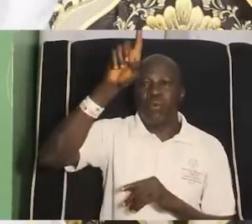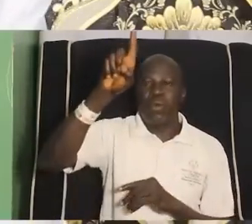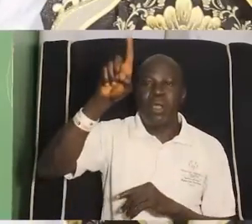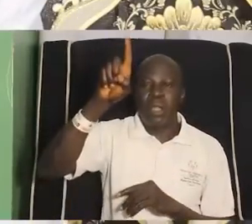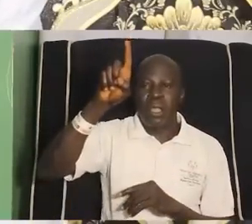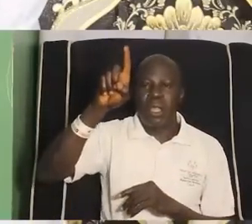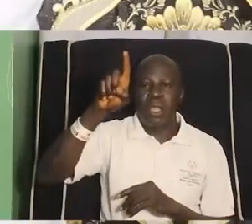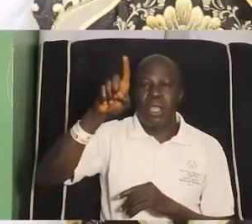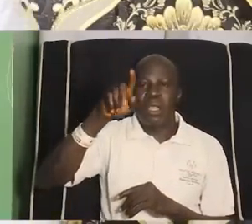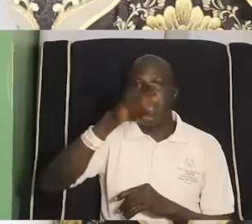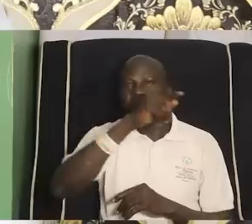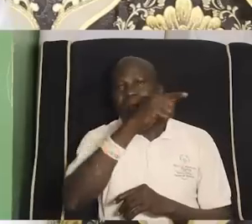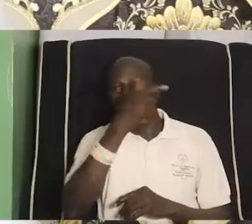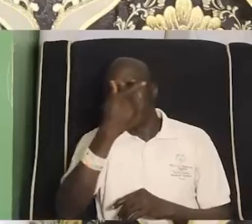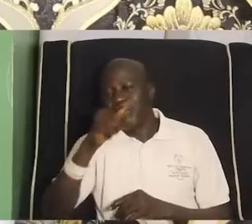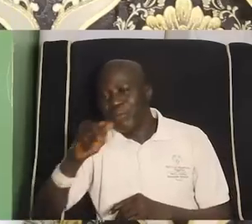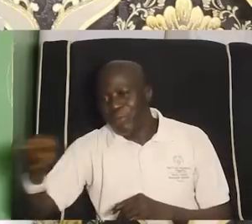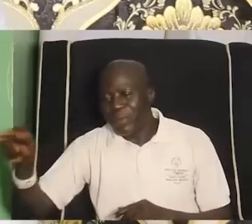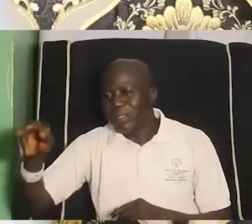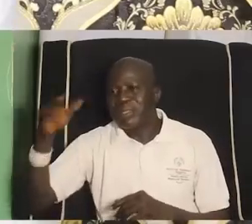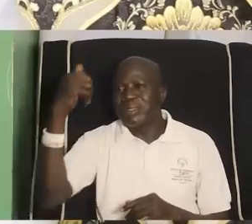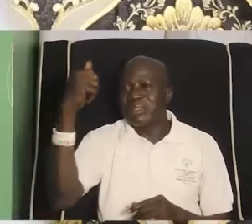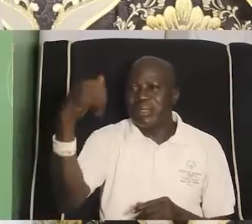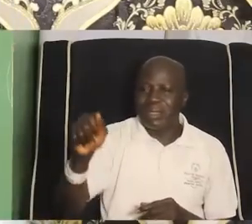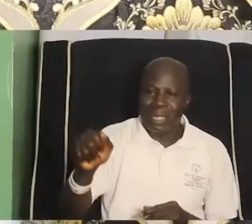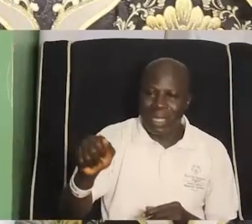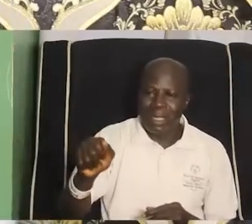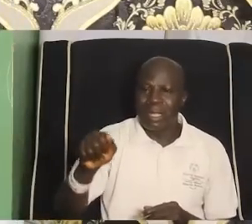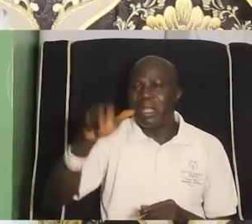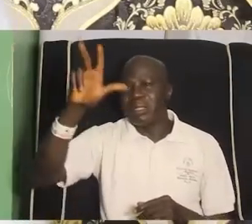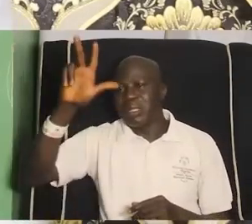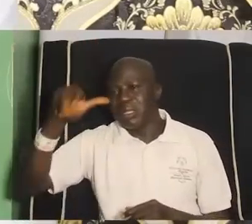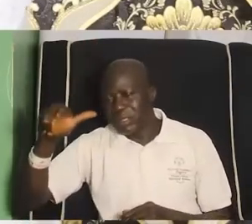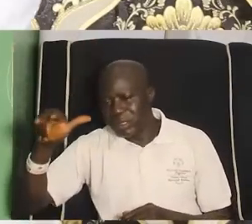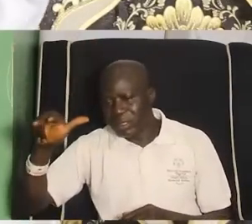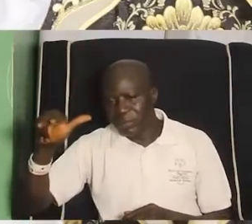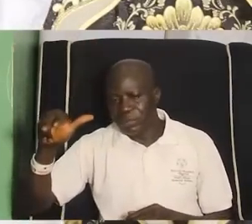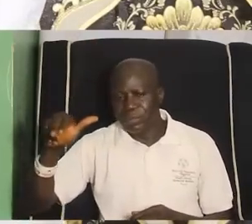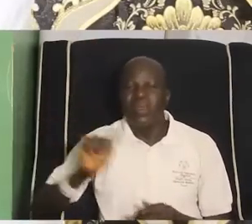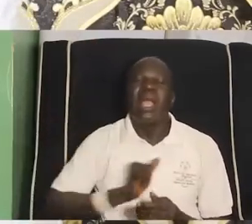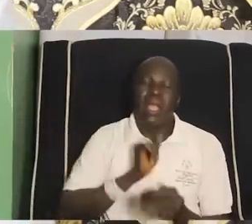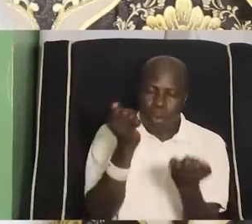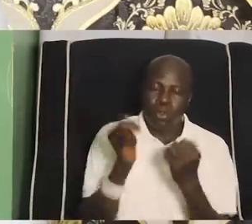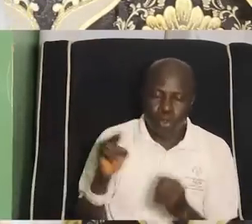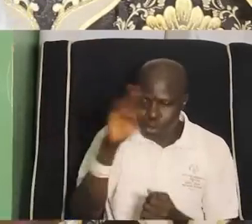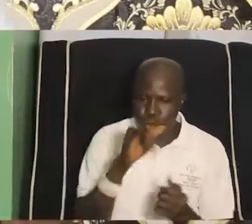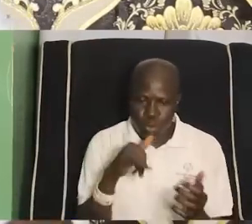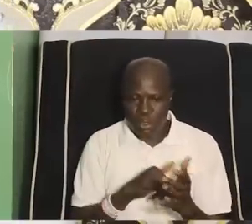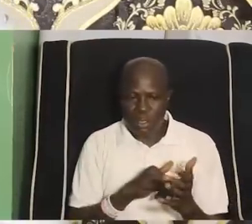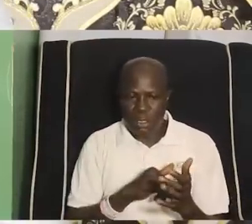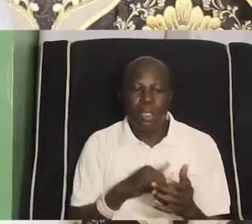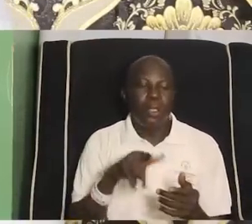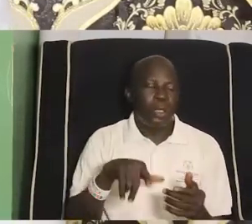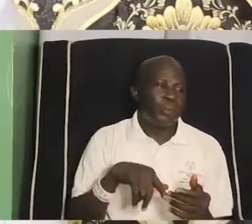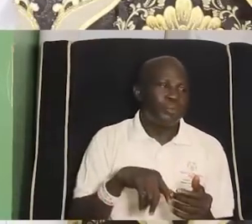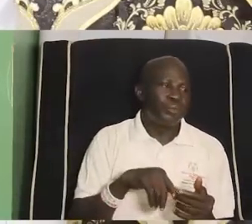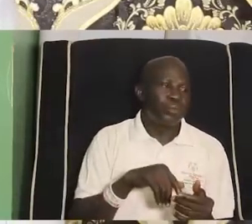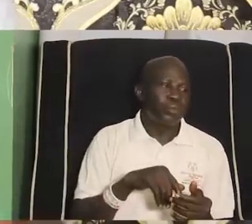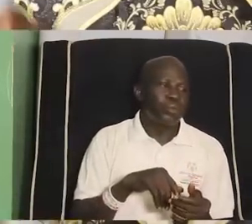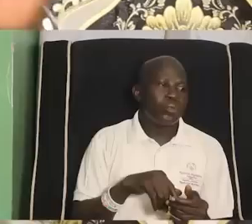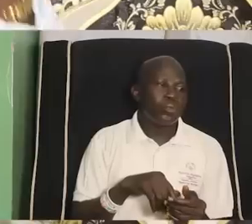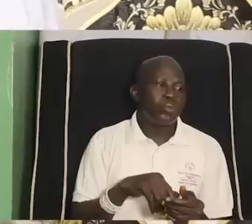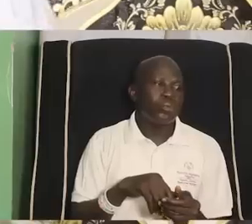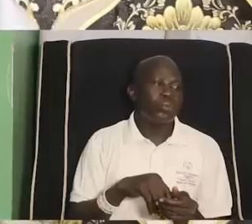chapter 41. Oh, what is it? What? Verse 10. At yes, and verse 10. Oh, that's what I want to say. Hello, we. You are my bearer.